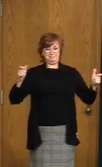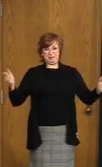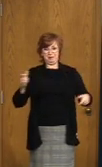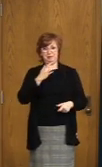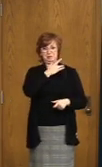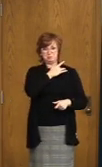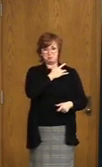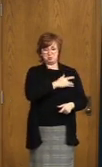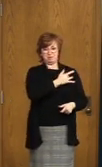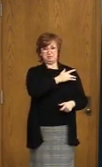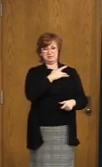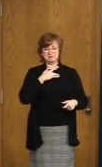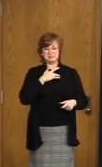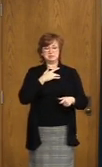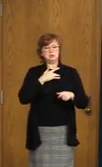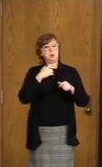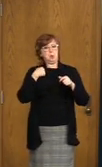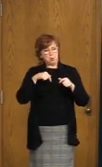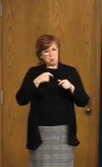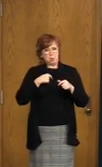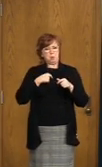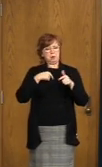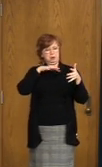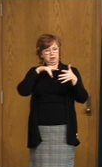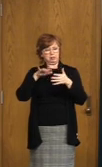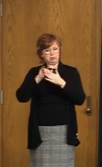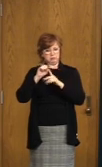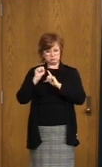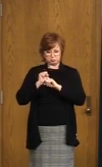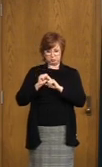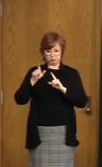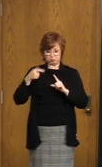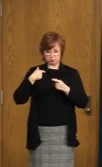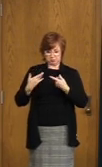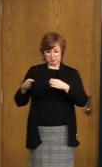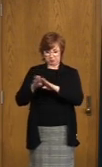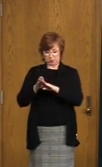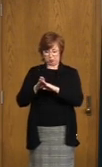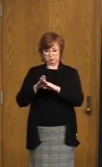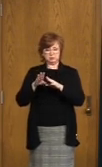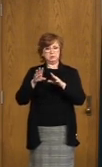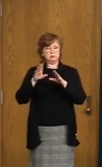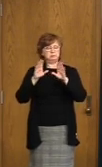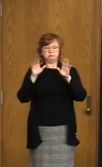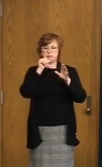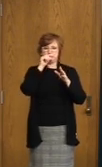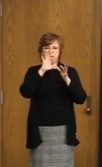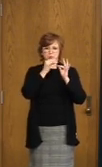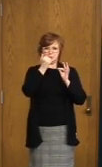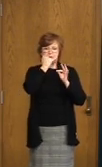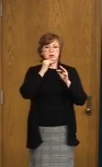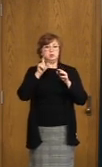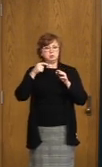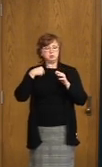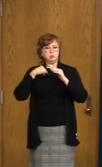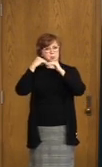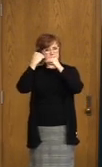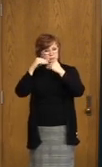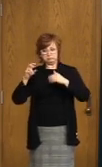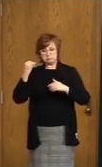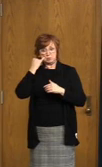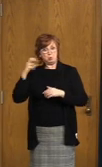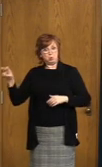but at the moment, it is not practical. Obviously, we do say that, we do recommend that you minimize travel within the province